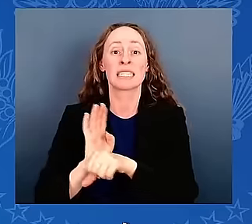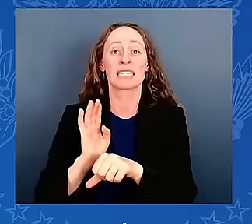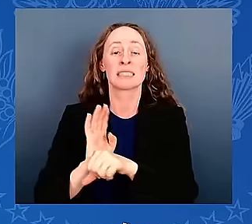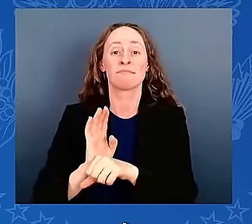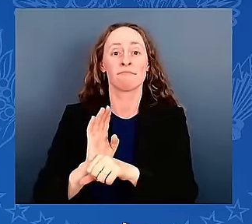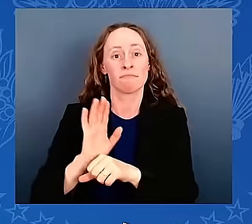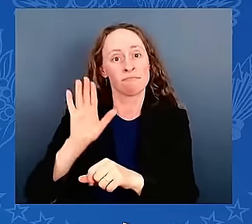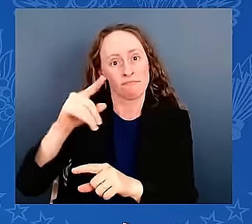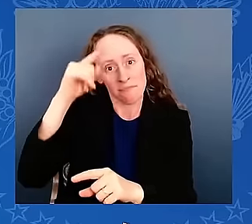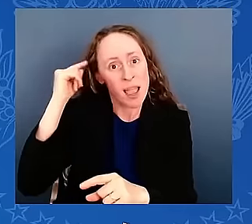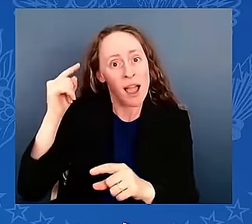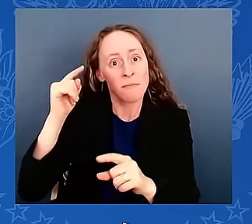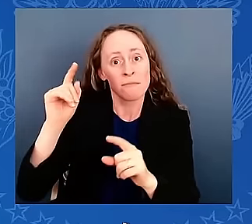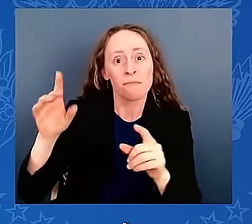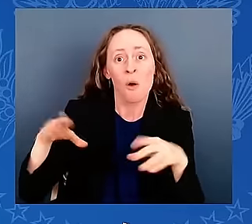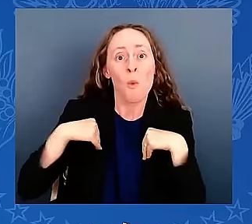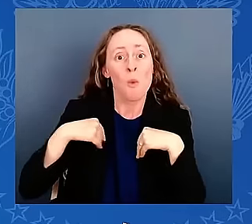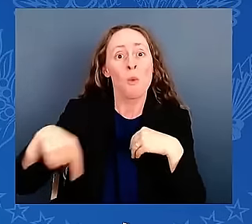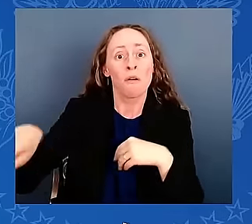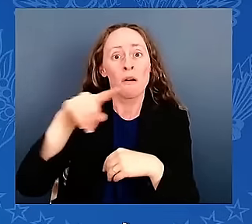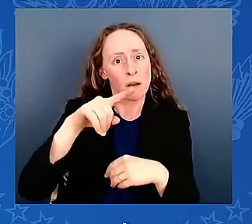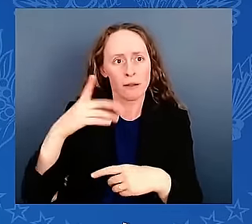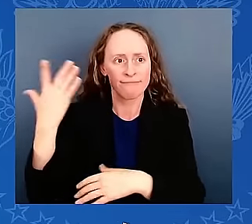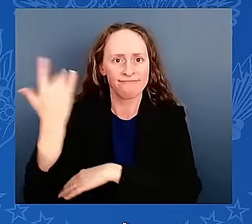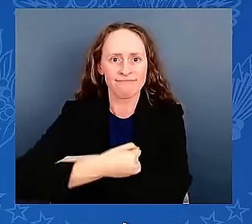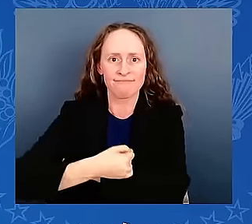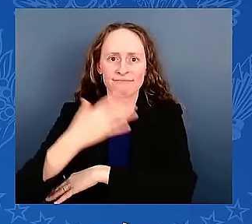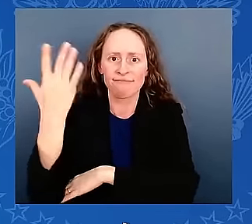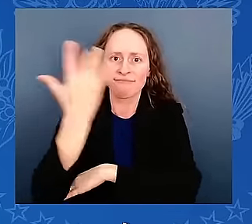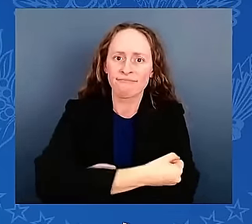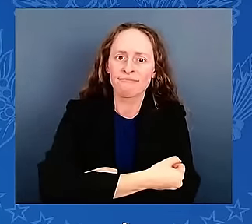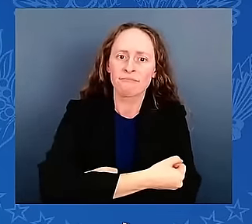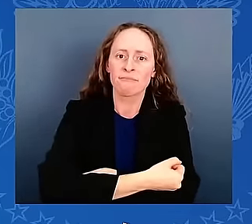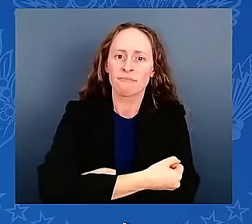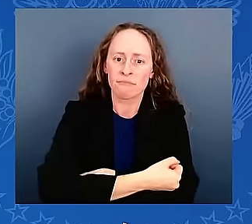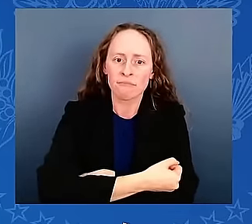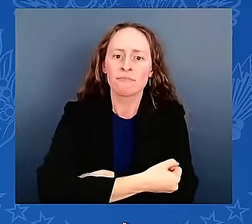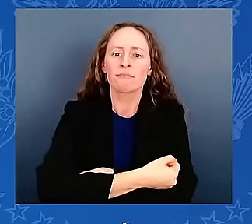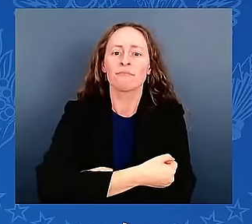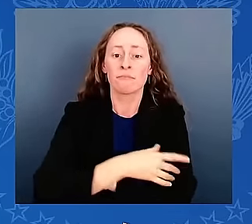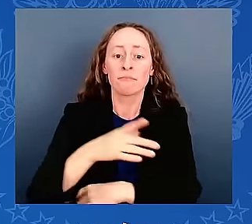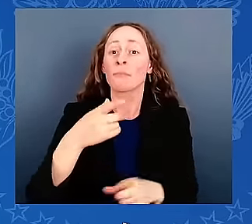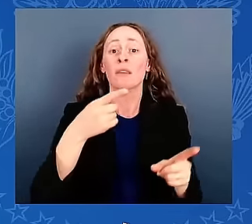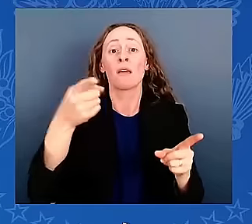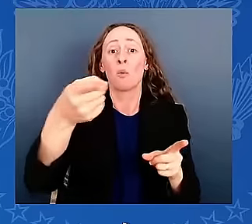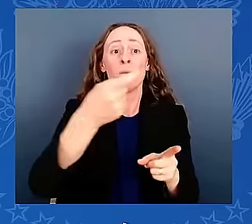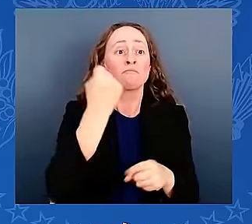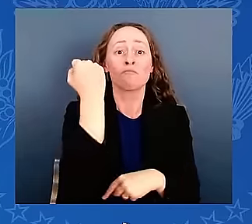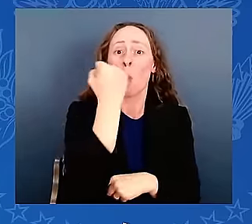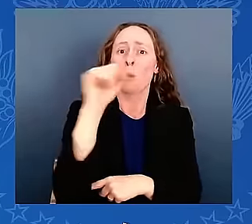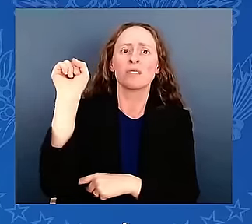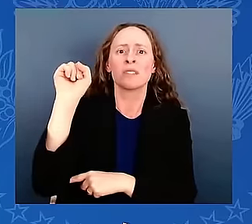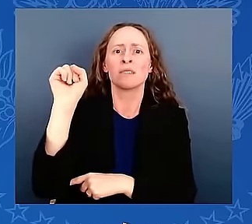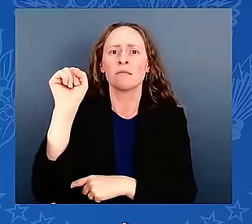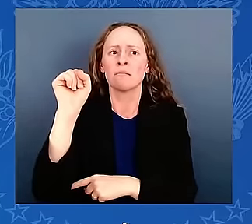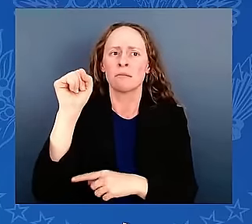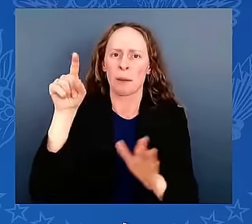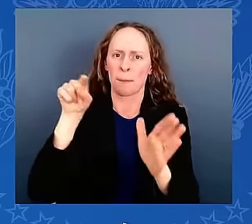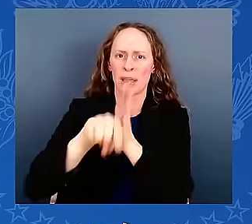to go after you. What in the hell's the matter with this man? No, I'm serious. Go